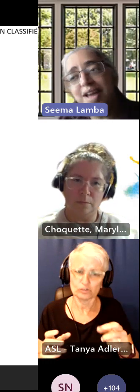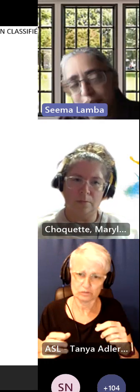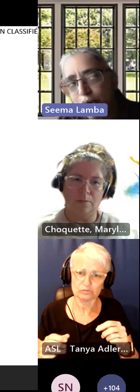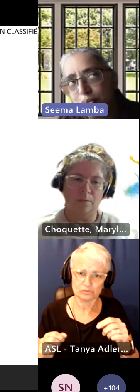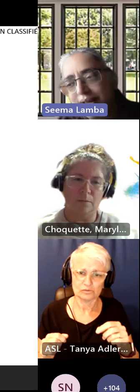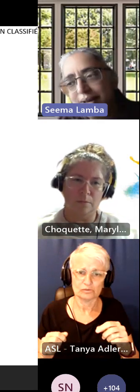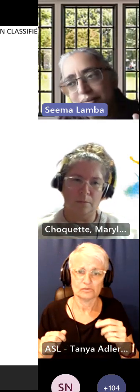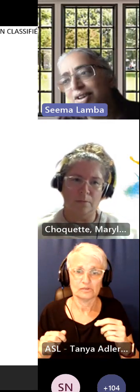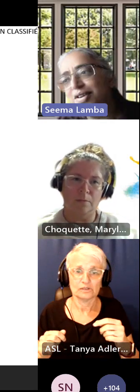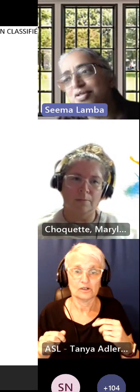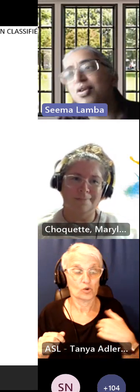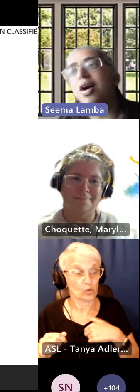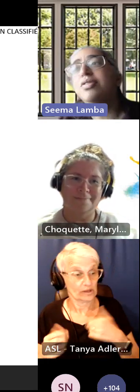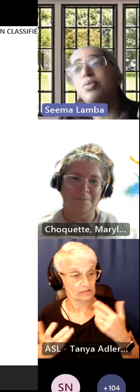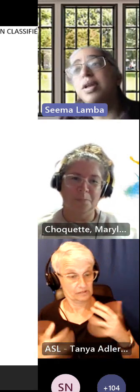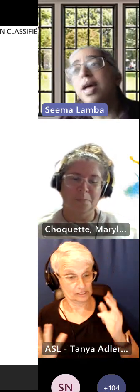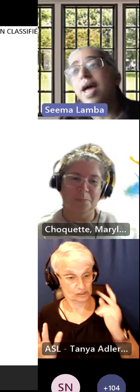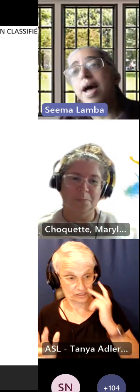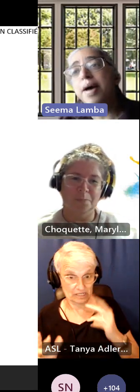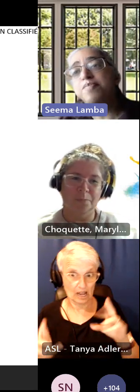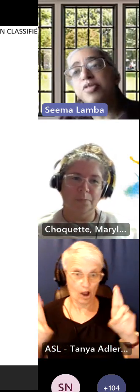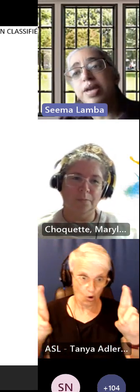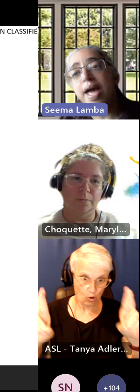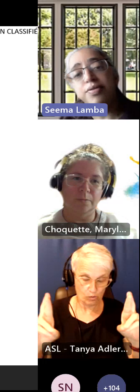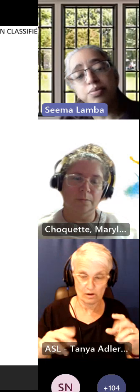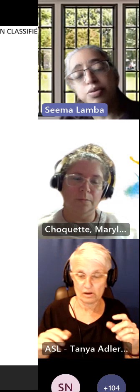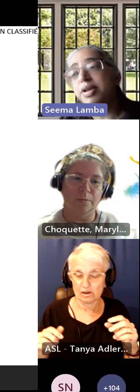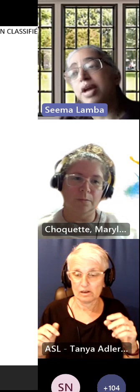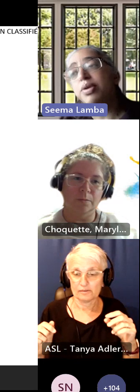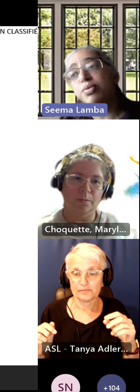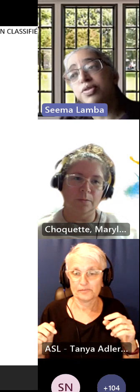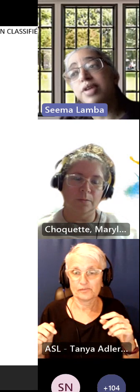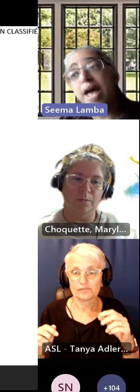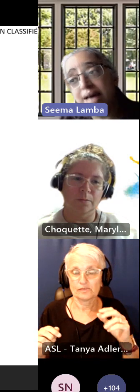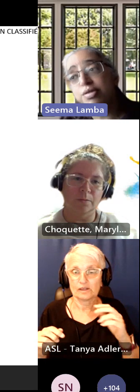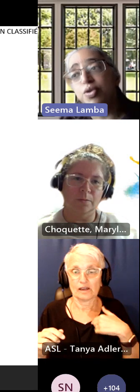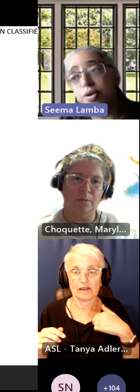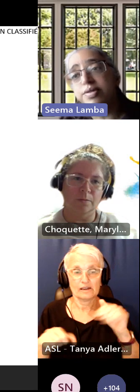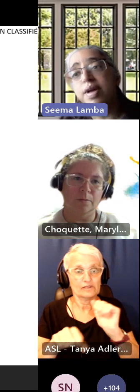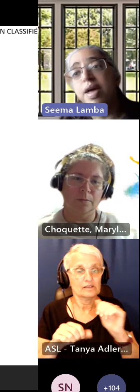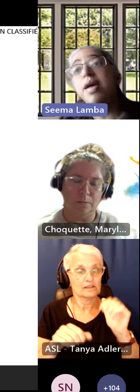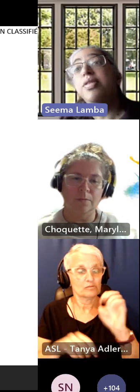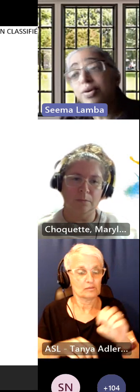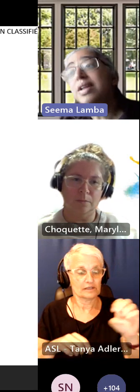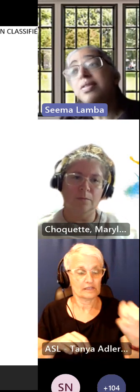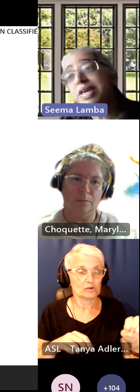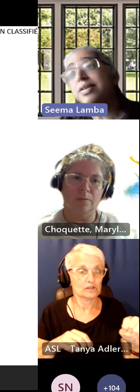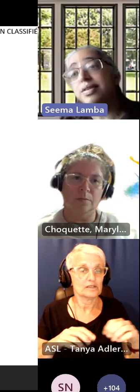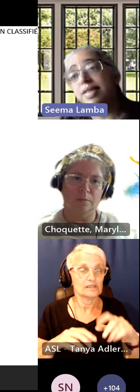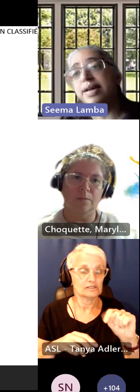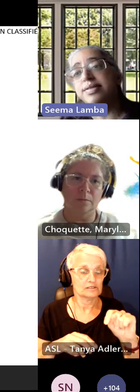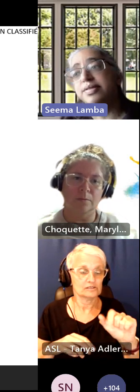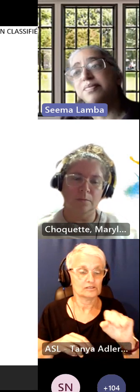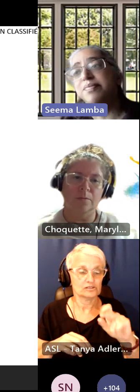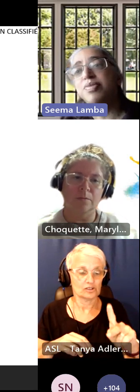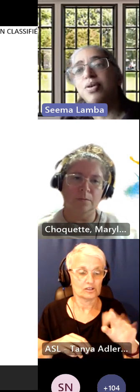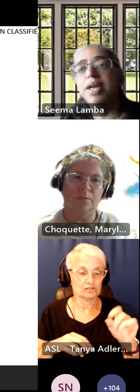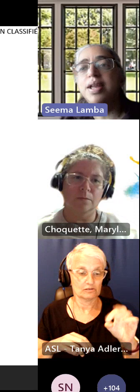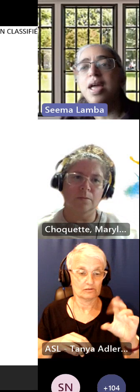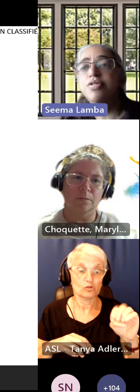we see, I'm hoping, fingers crossed, when we have the Employment Equity Review Task Force, they're going to speak to